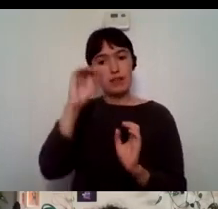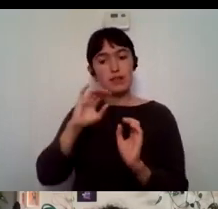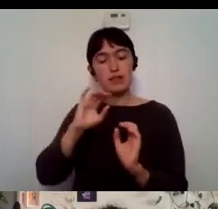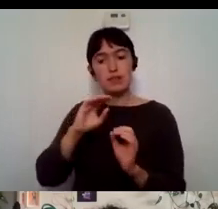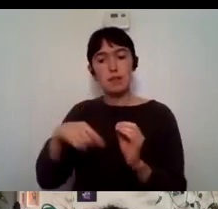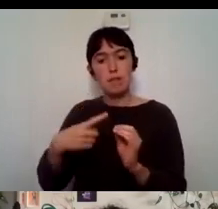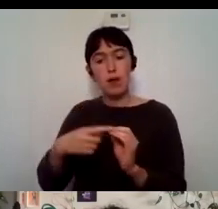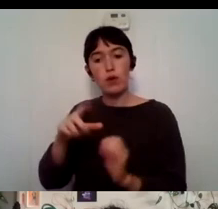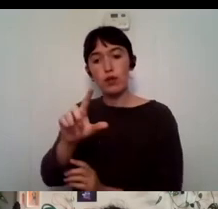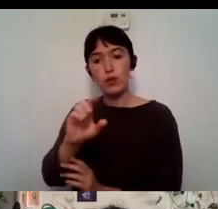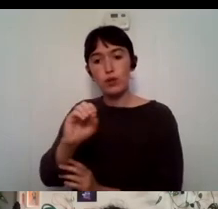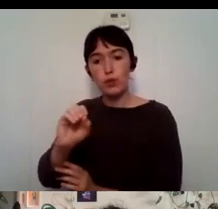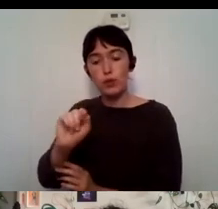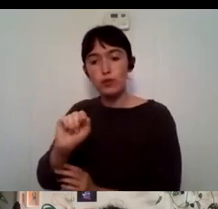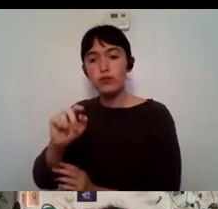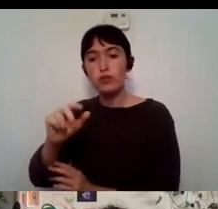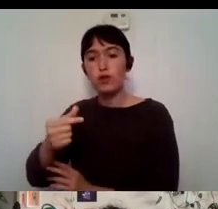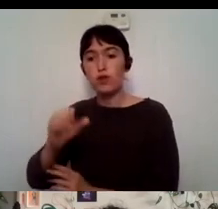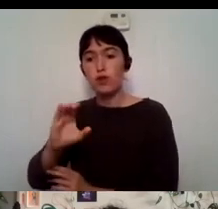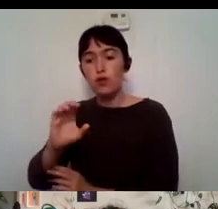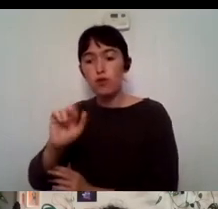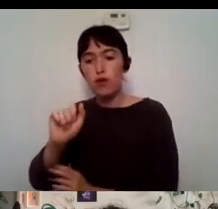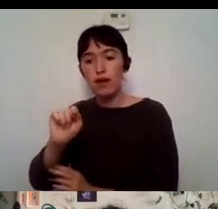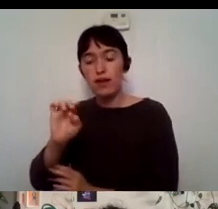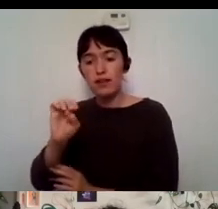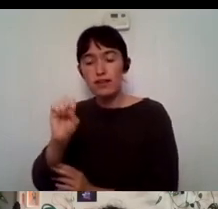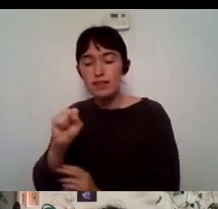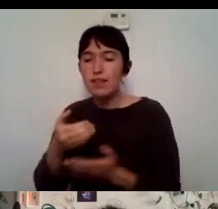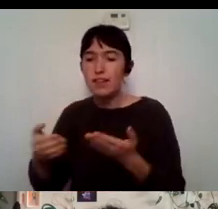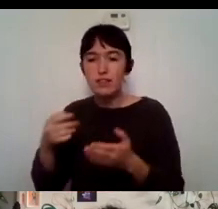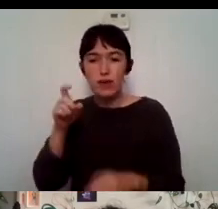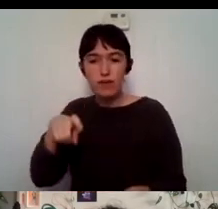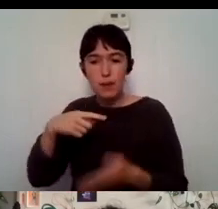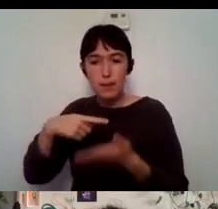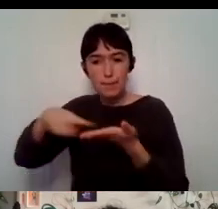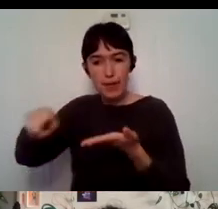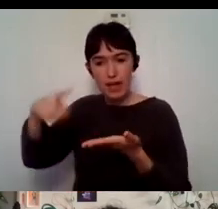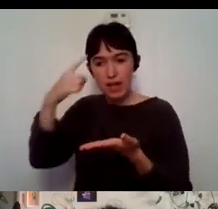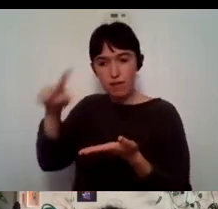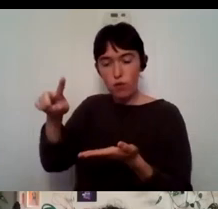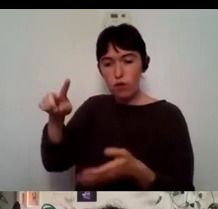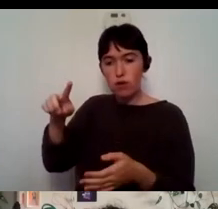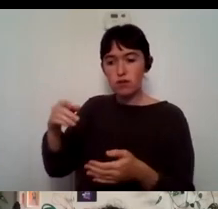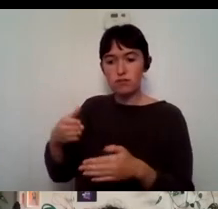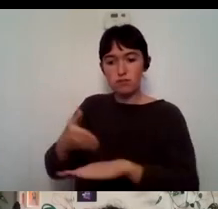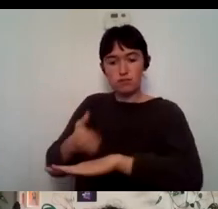better. But there's quite a bit of evidence to suggest that that kind